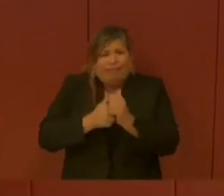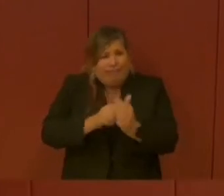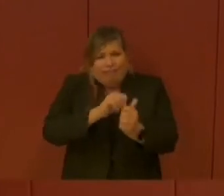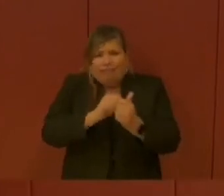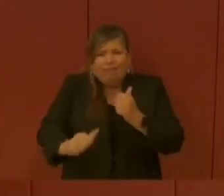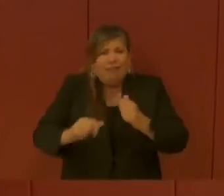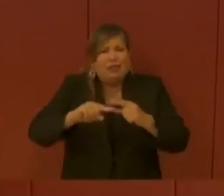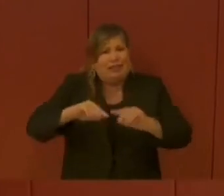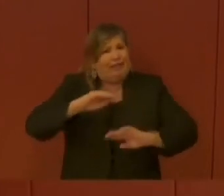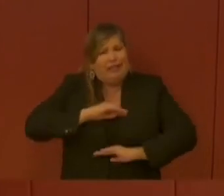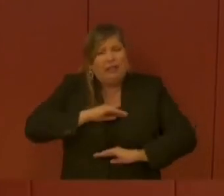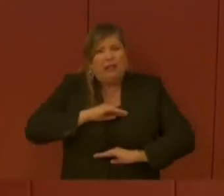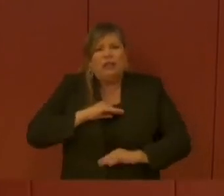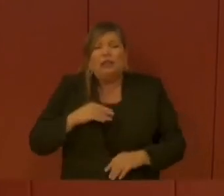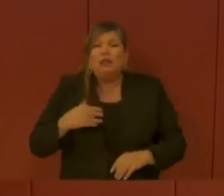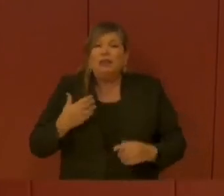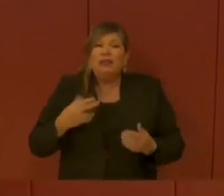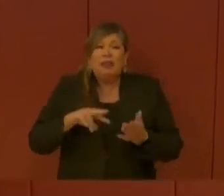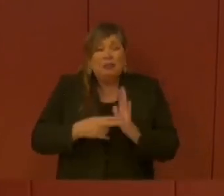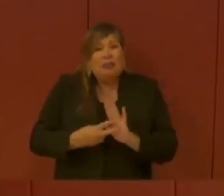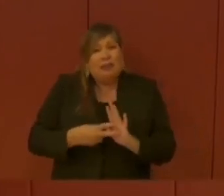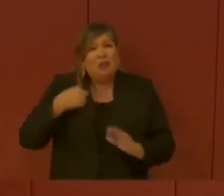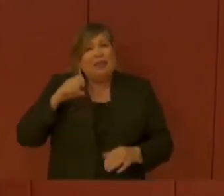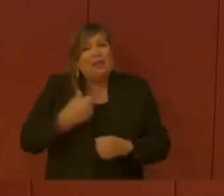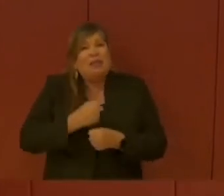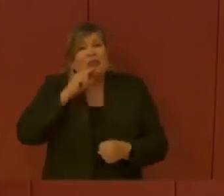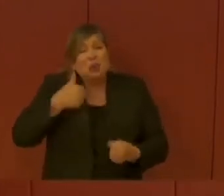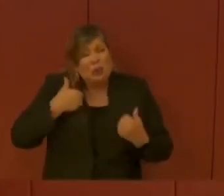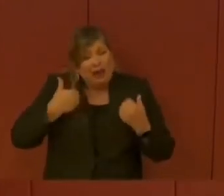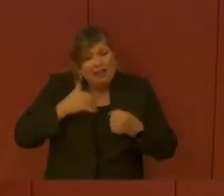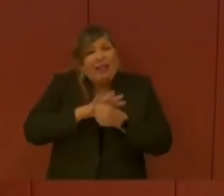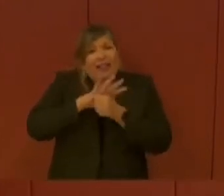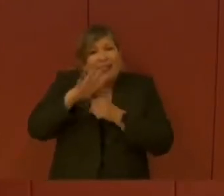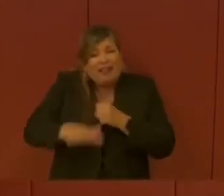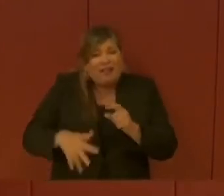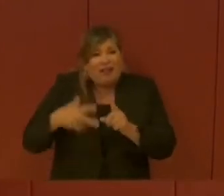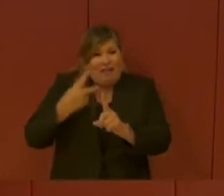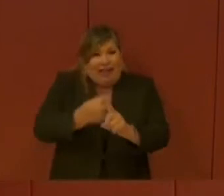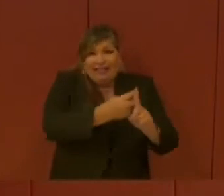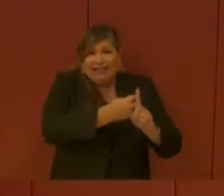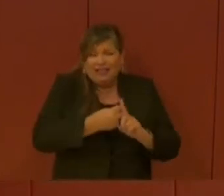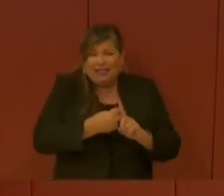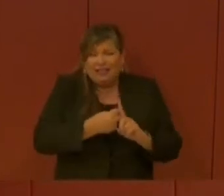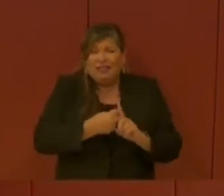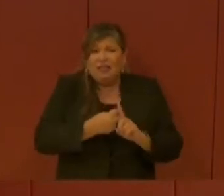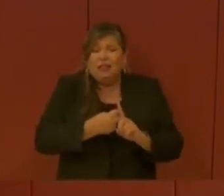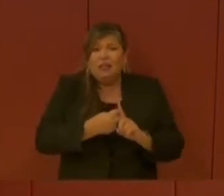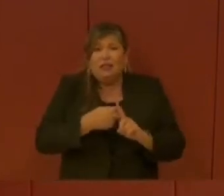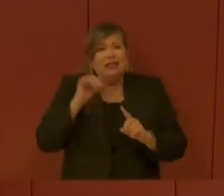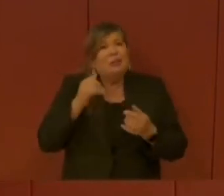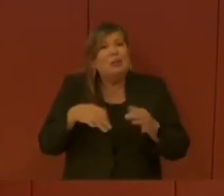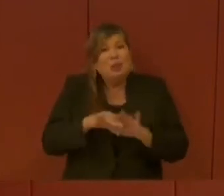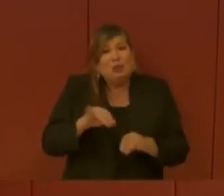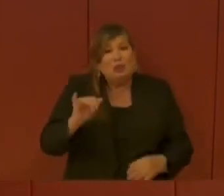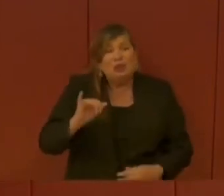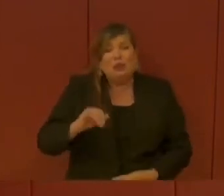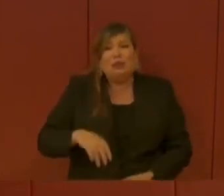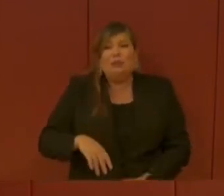with vaccines. We're in a scarcity frame. I want to repeat this, and I'll get to your question about variants because I have an update for